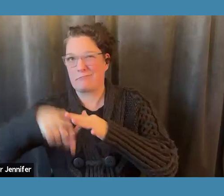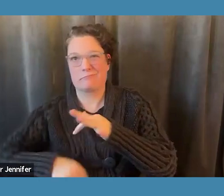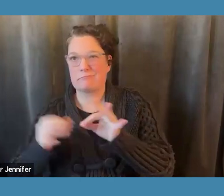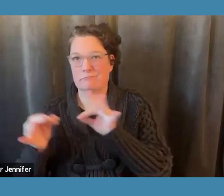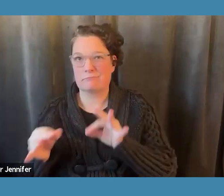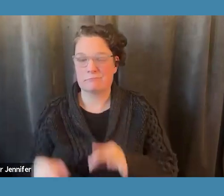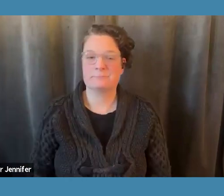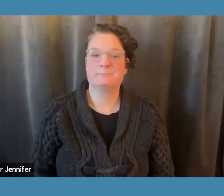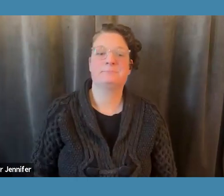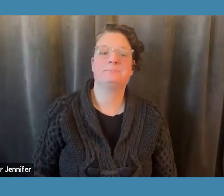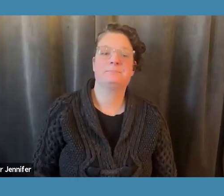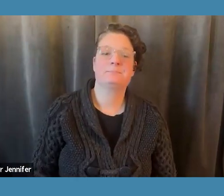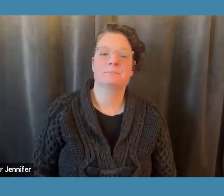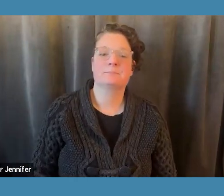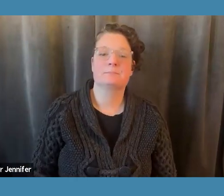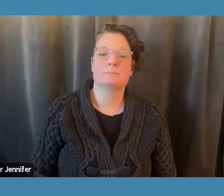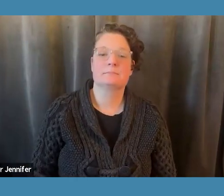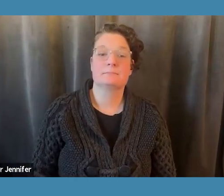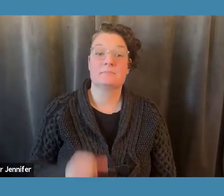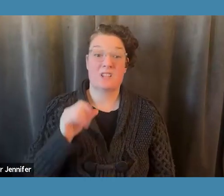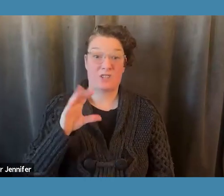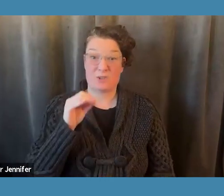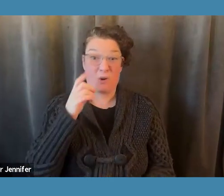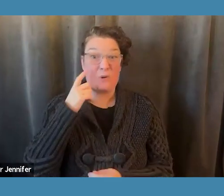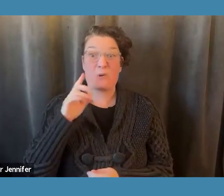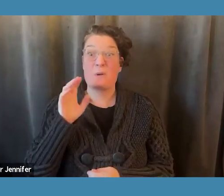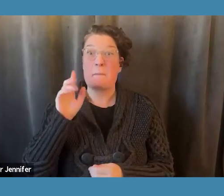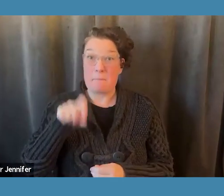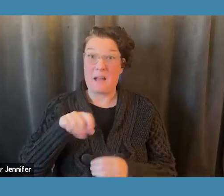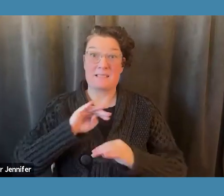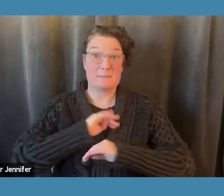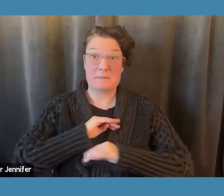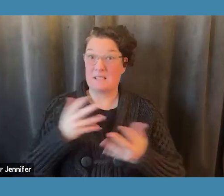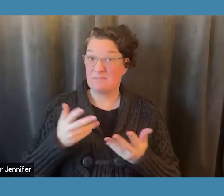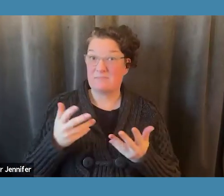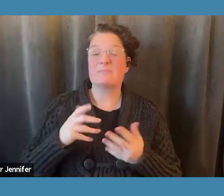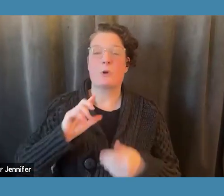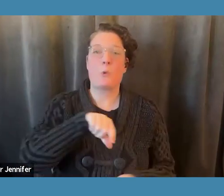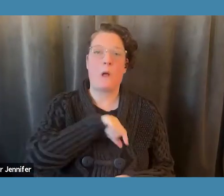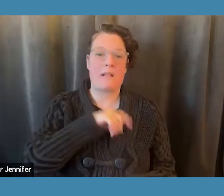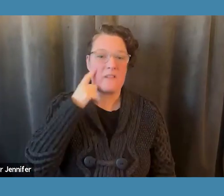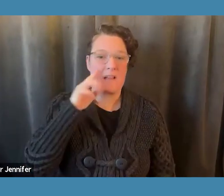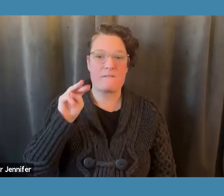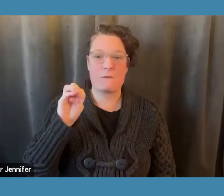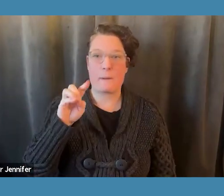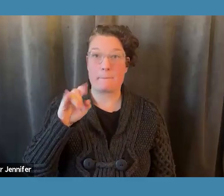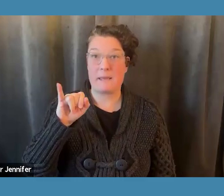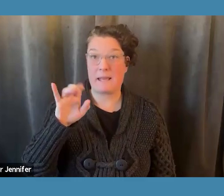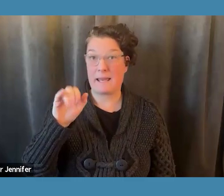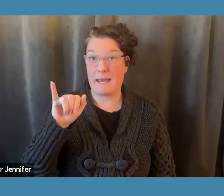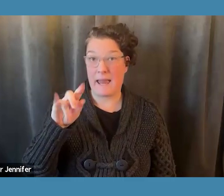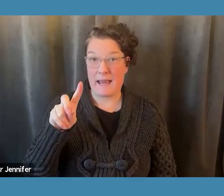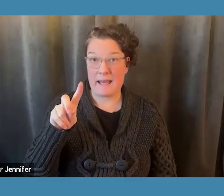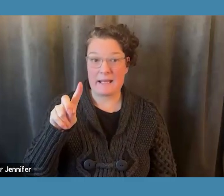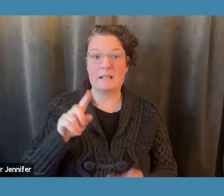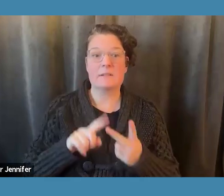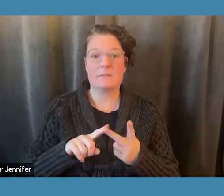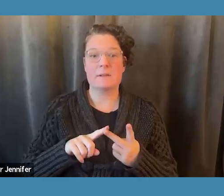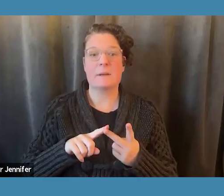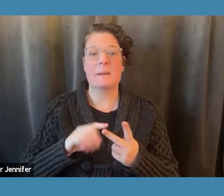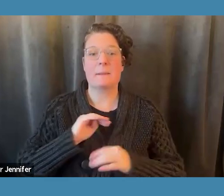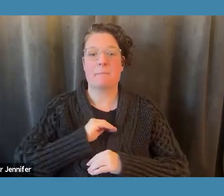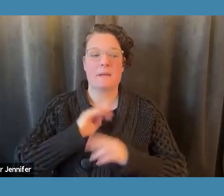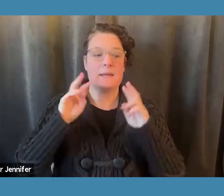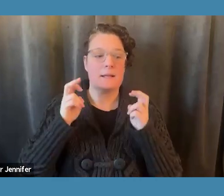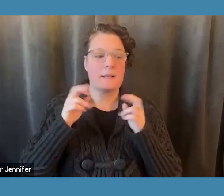basic criteria, just to even be considered, you have to be Medicaid eligible. You have to meet the level of care for